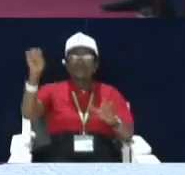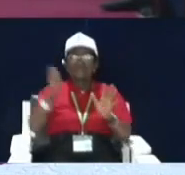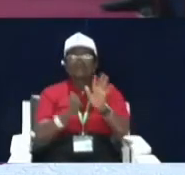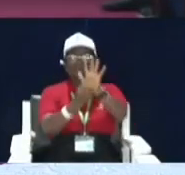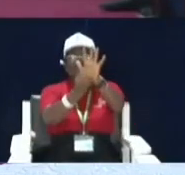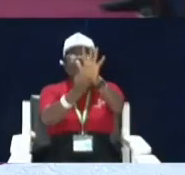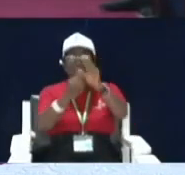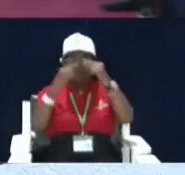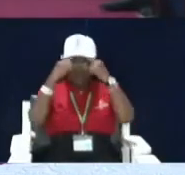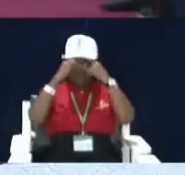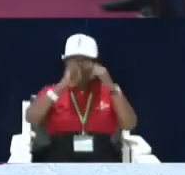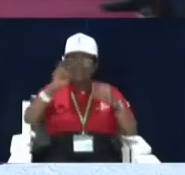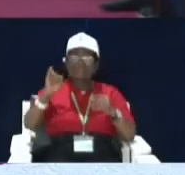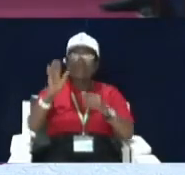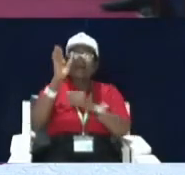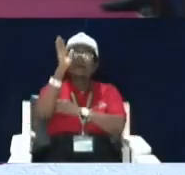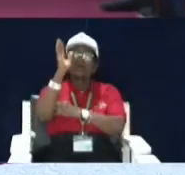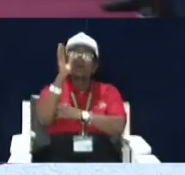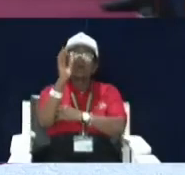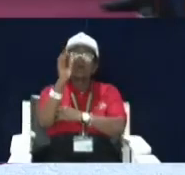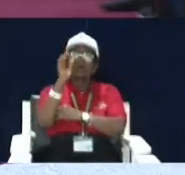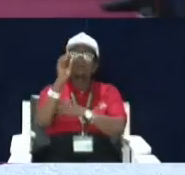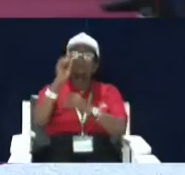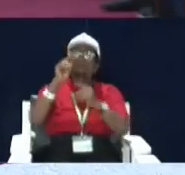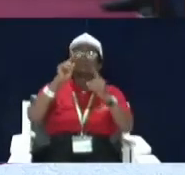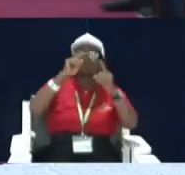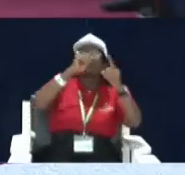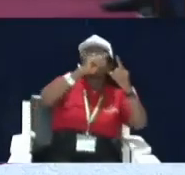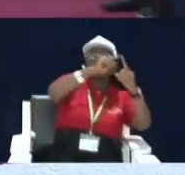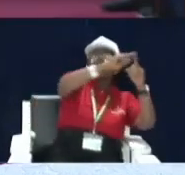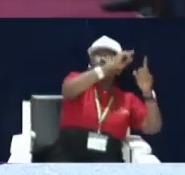consider God versus Pharaoh.